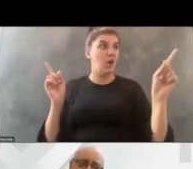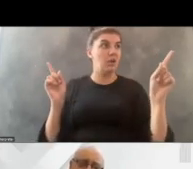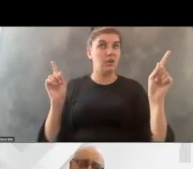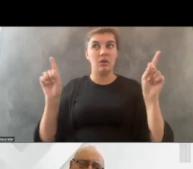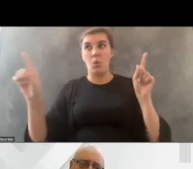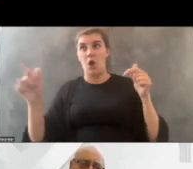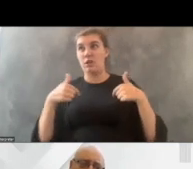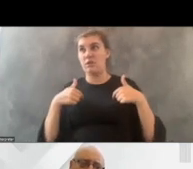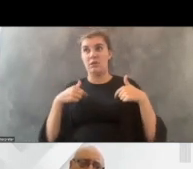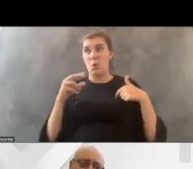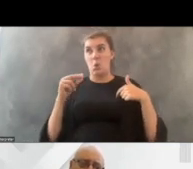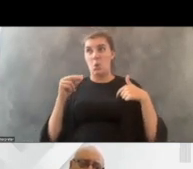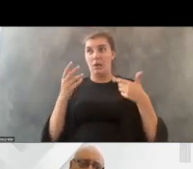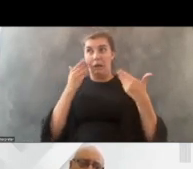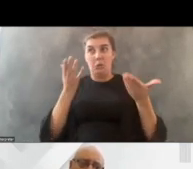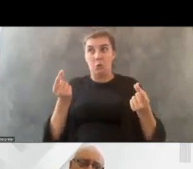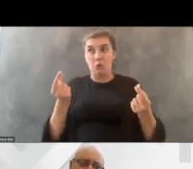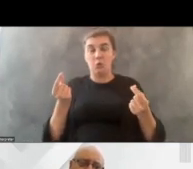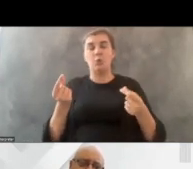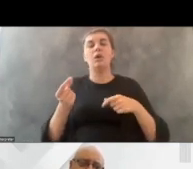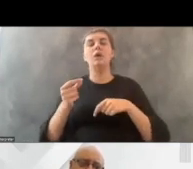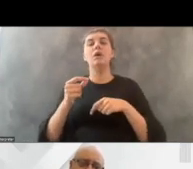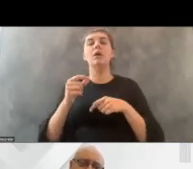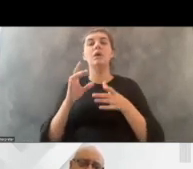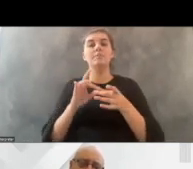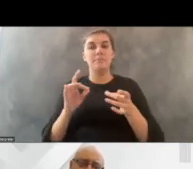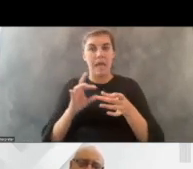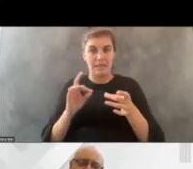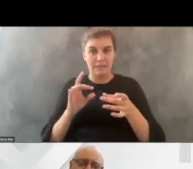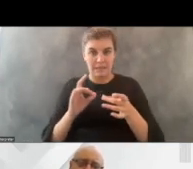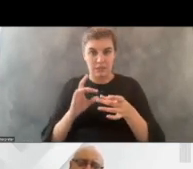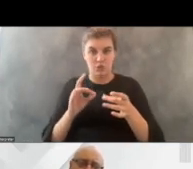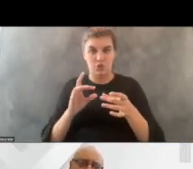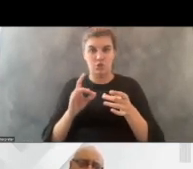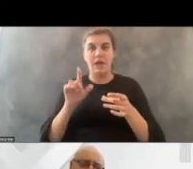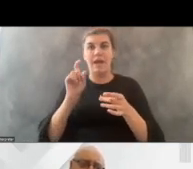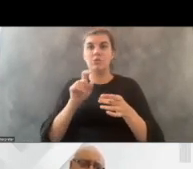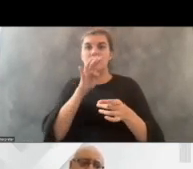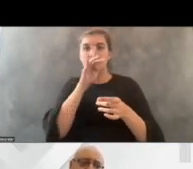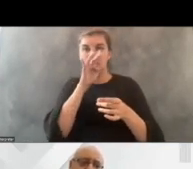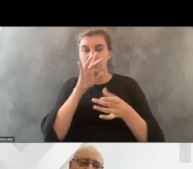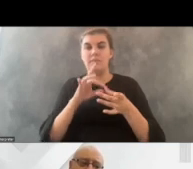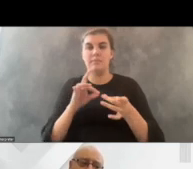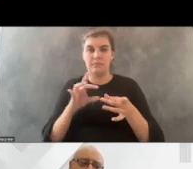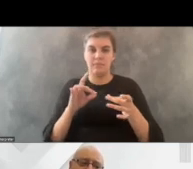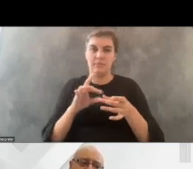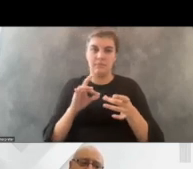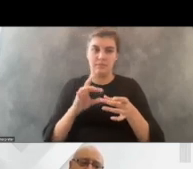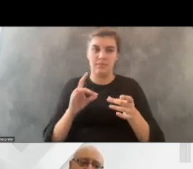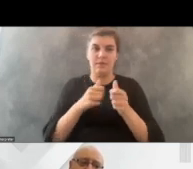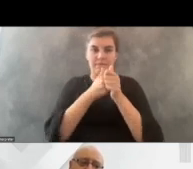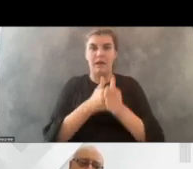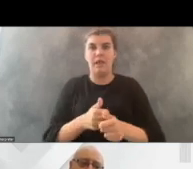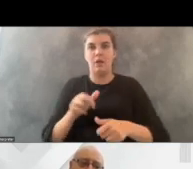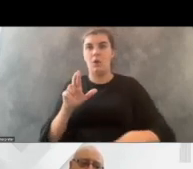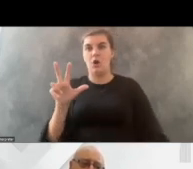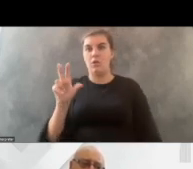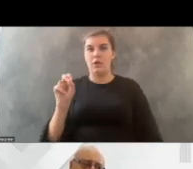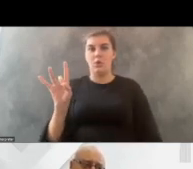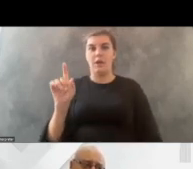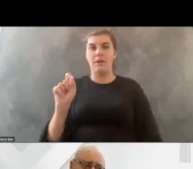I do want to mention that these provisions that I'm talking about right now with the locator tone and all the things with the